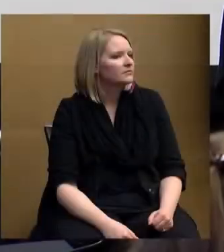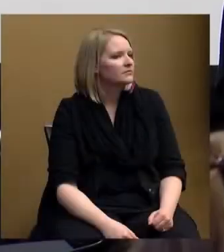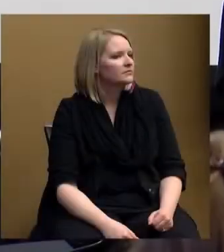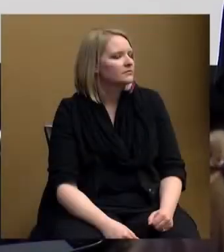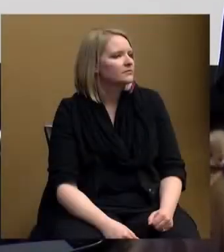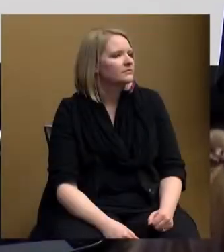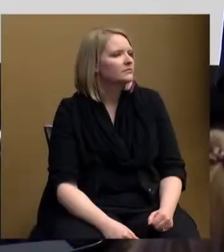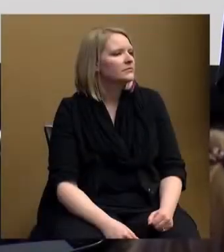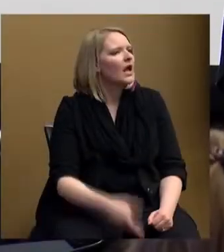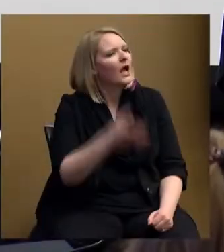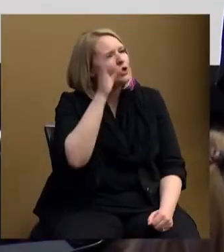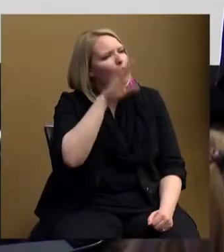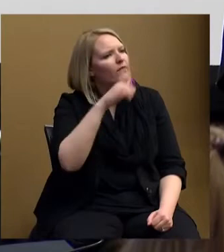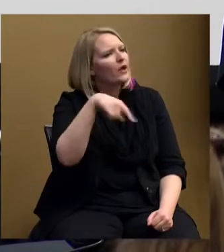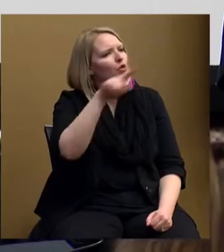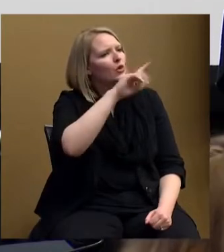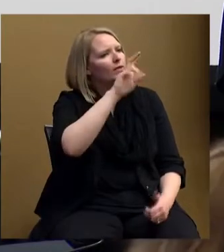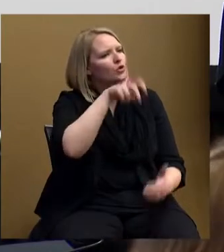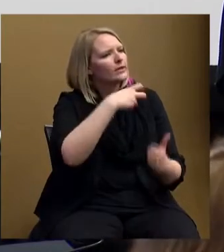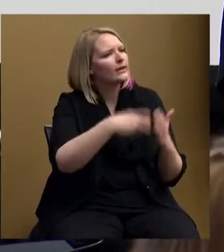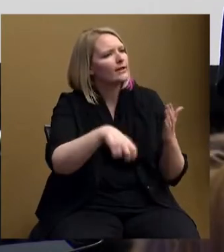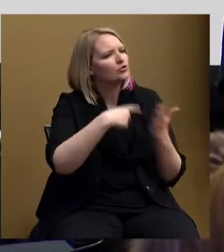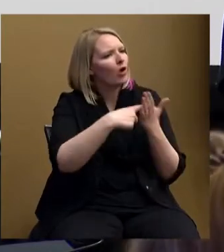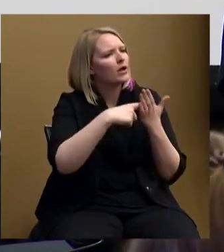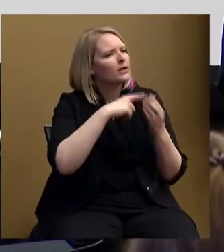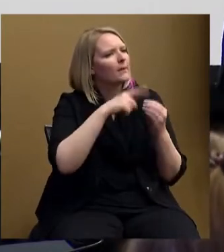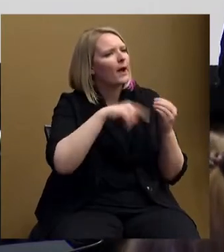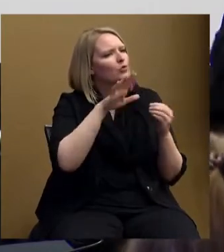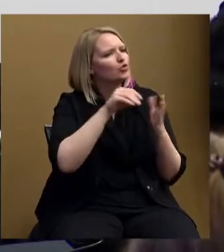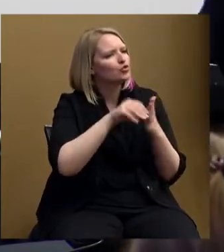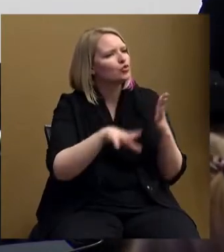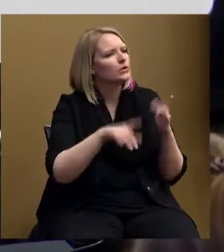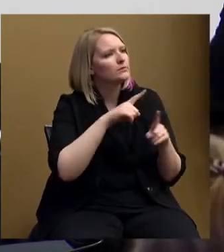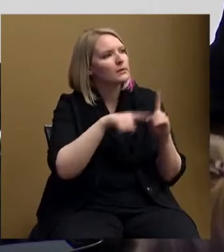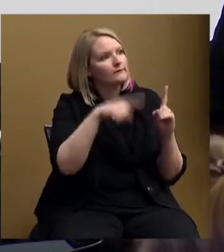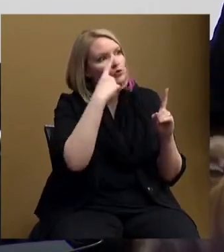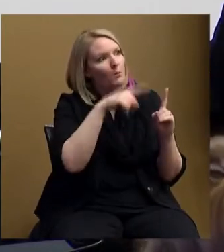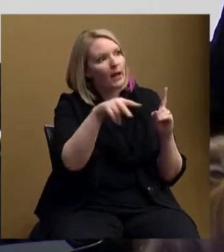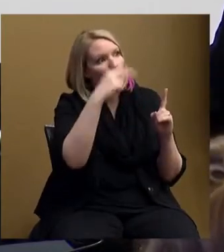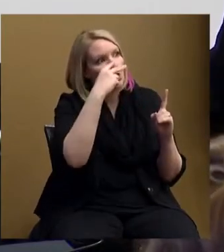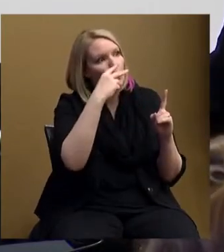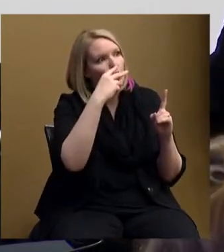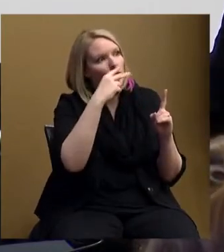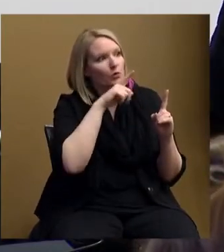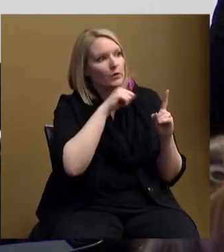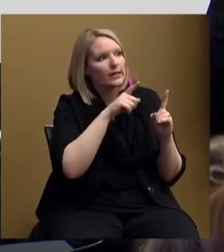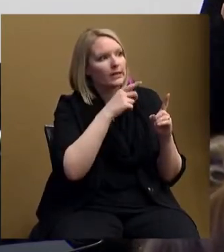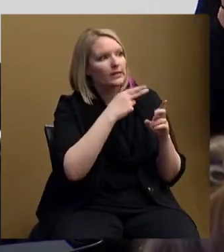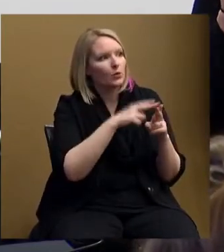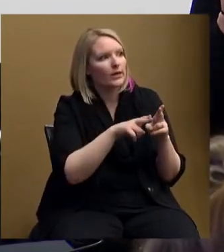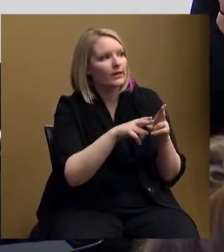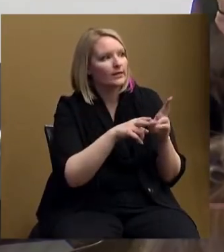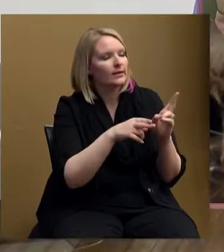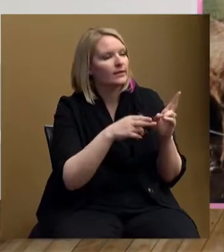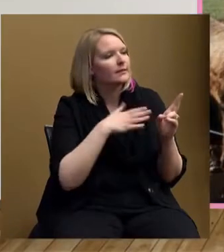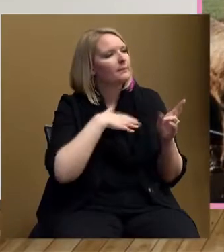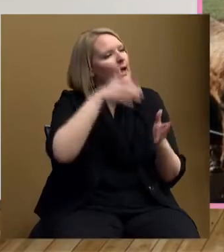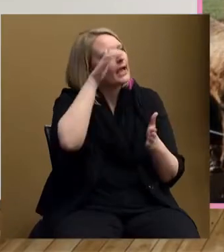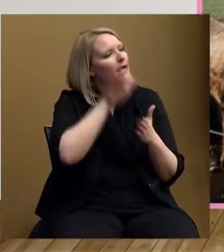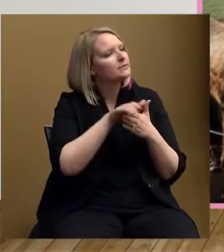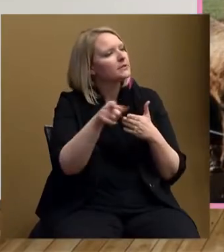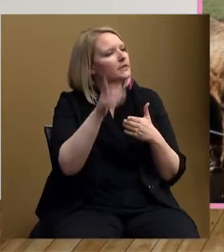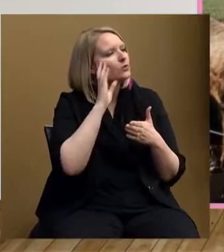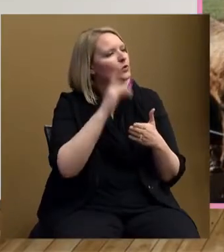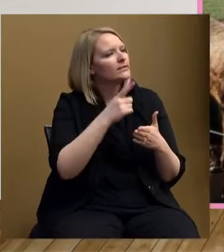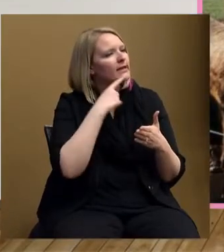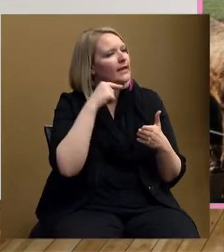I know you guys are all engaged talking about your students right now, but if you could look up here very quickly. My husband would say